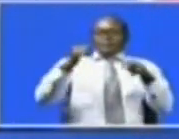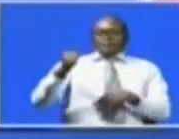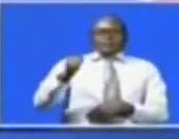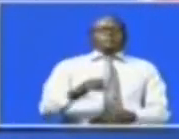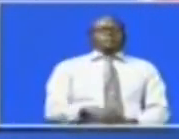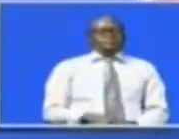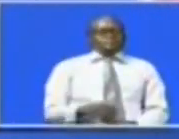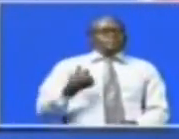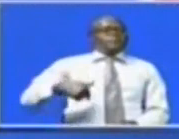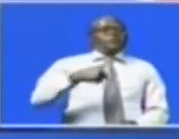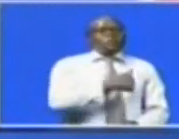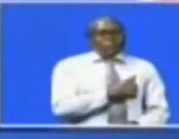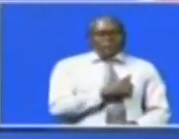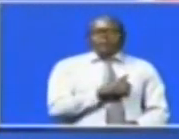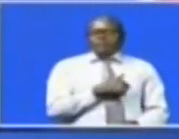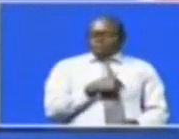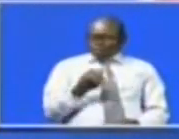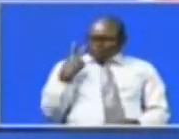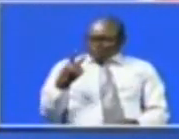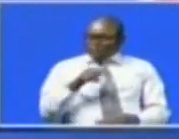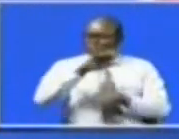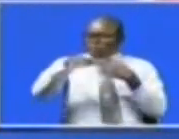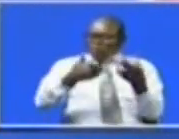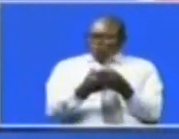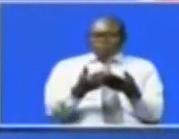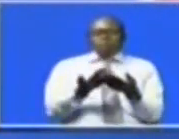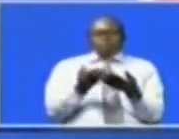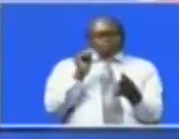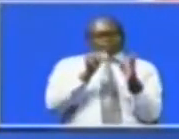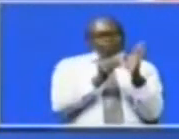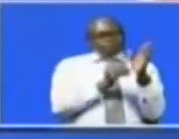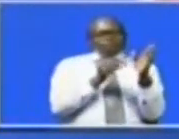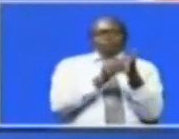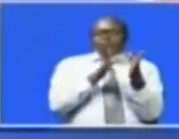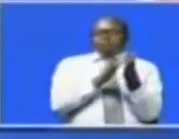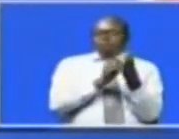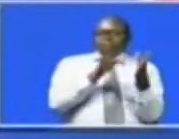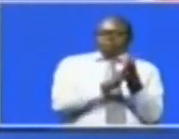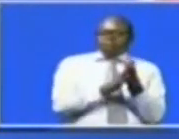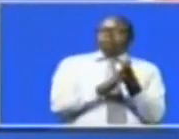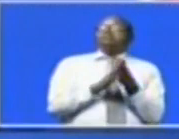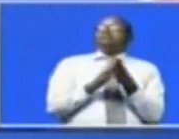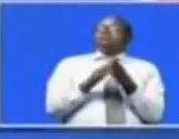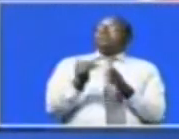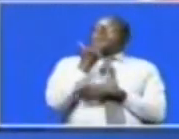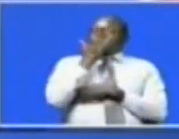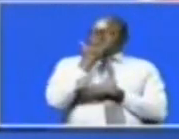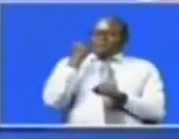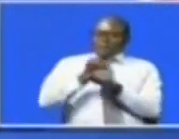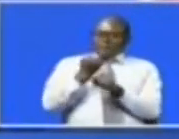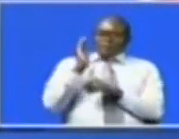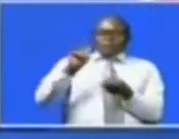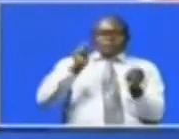And we are taking stock of all these things, and the mistake done shall be